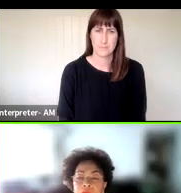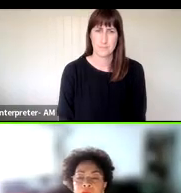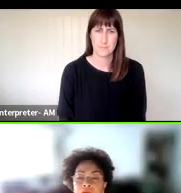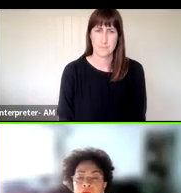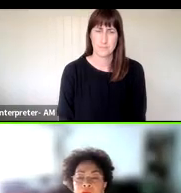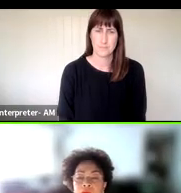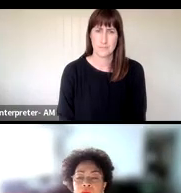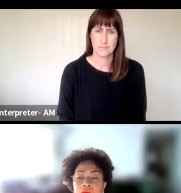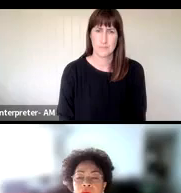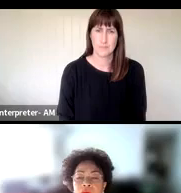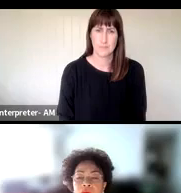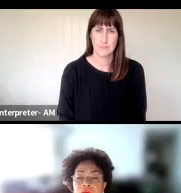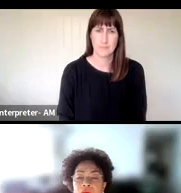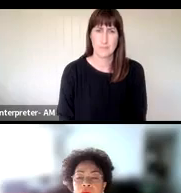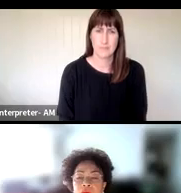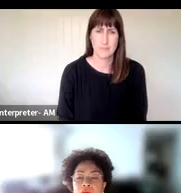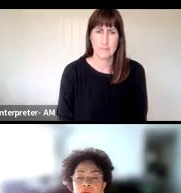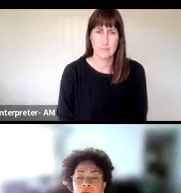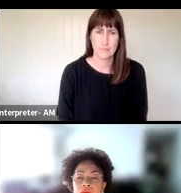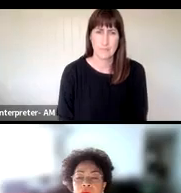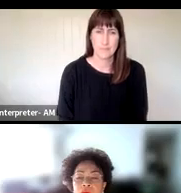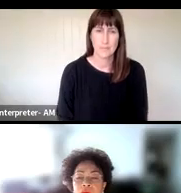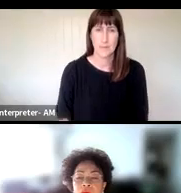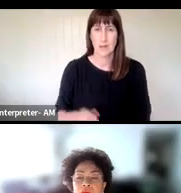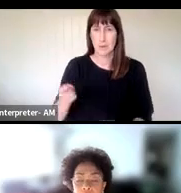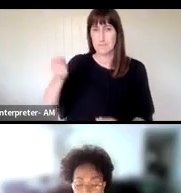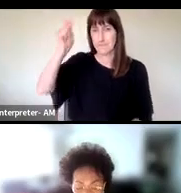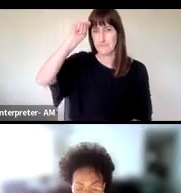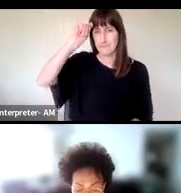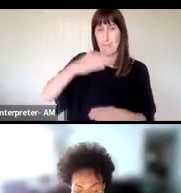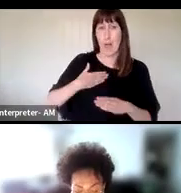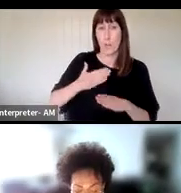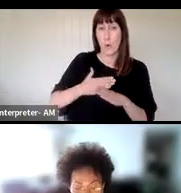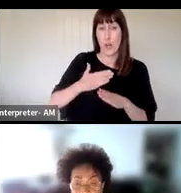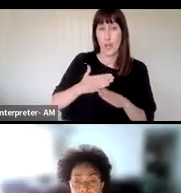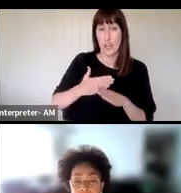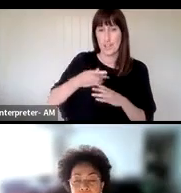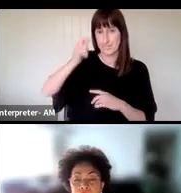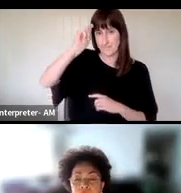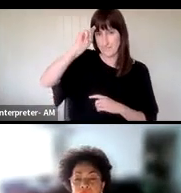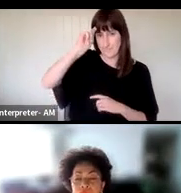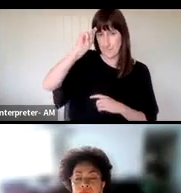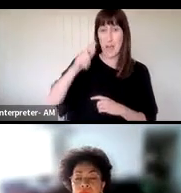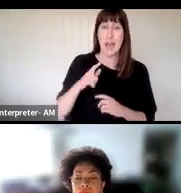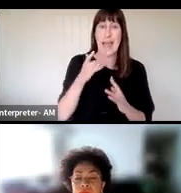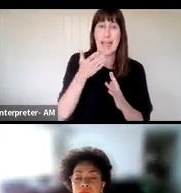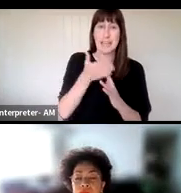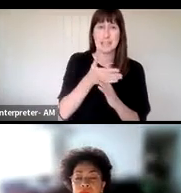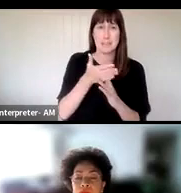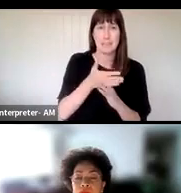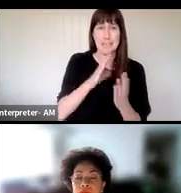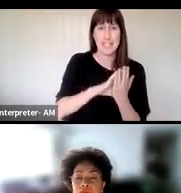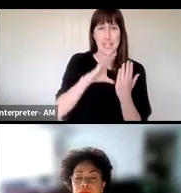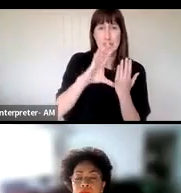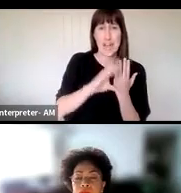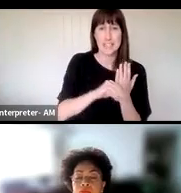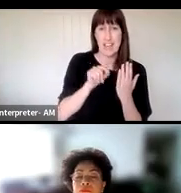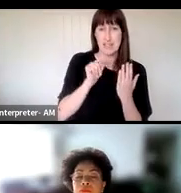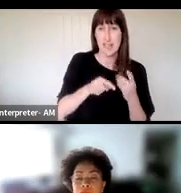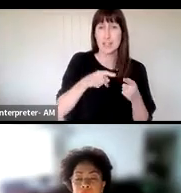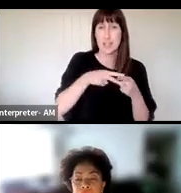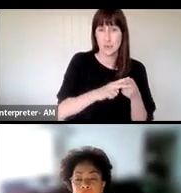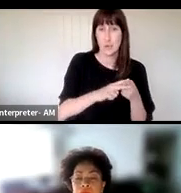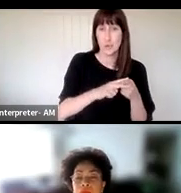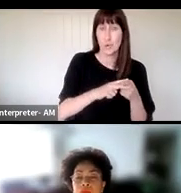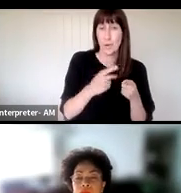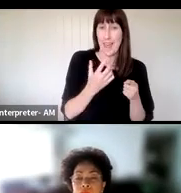I would just a little bit with my work hat, but the Accessibility Charter is a tool that we do have